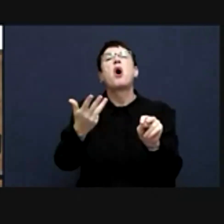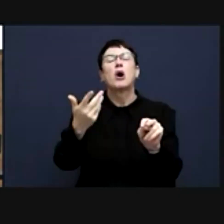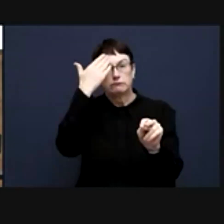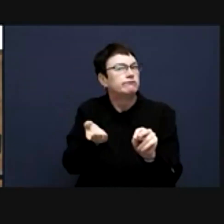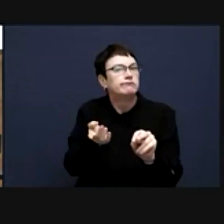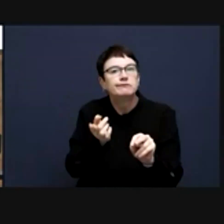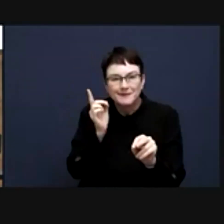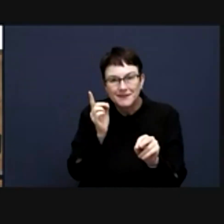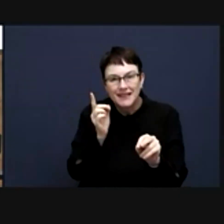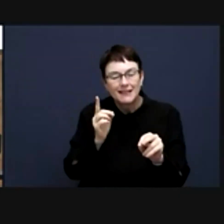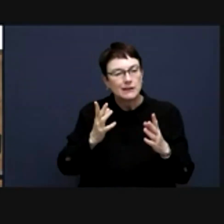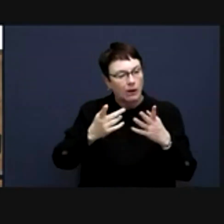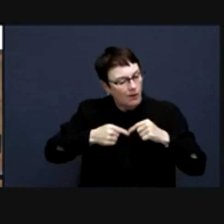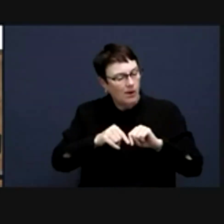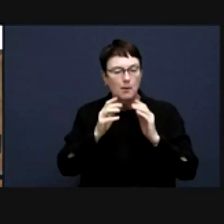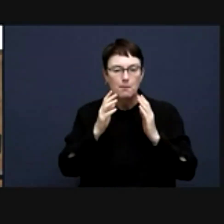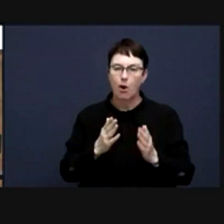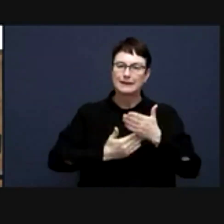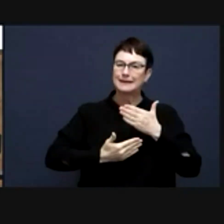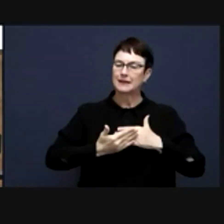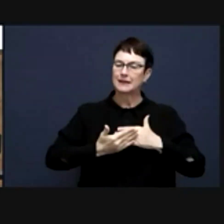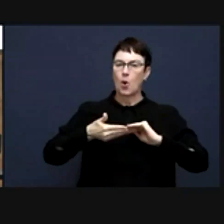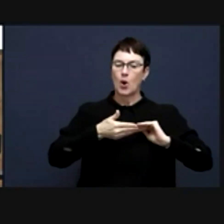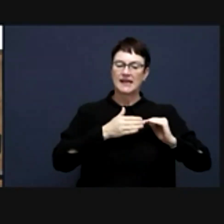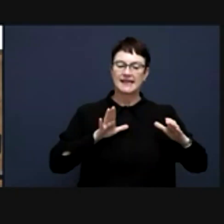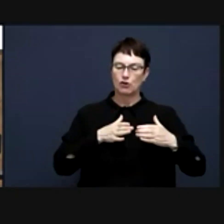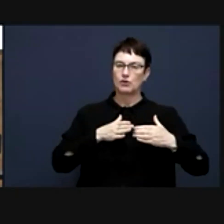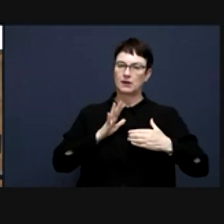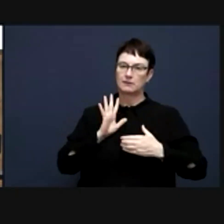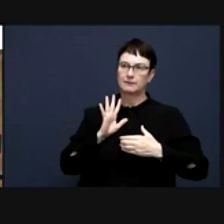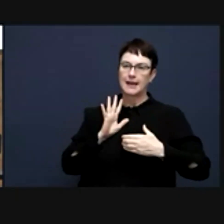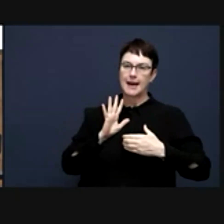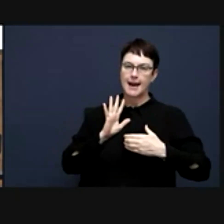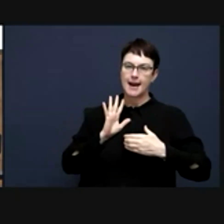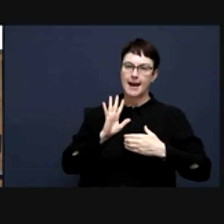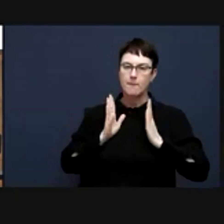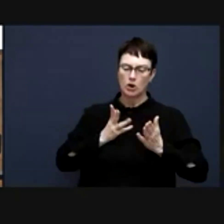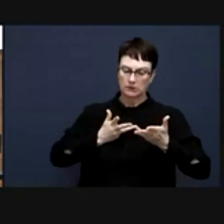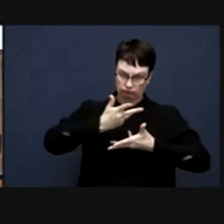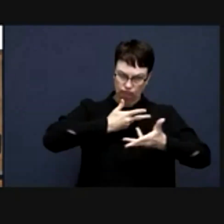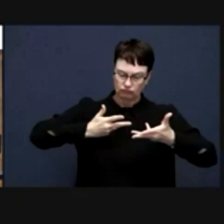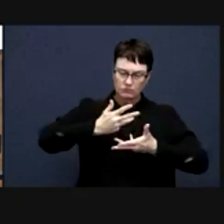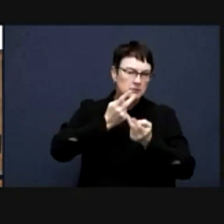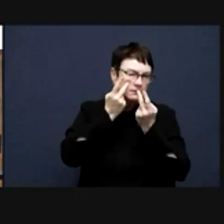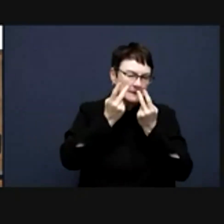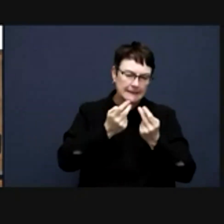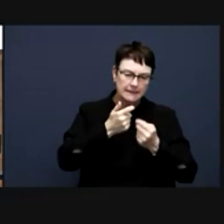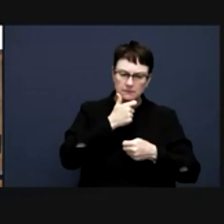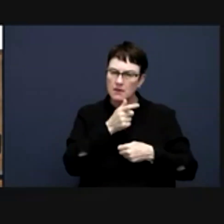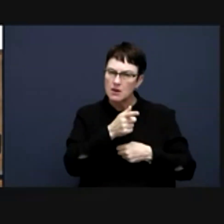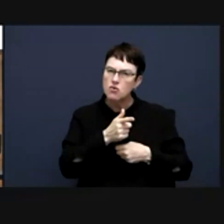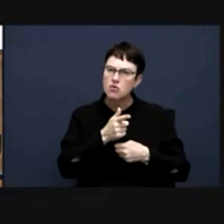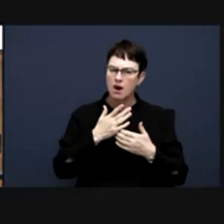and disability organizations is precisely to identify the priority areas or the priority websites and